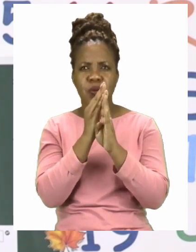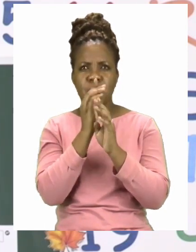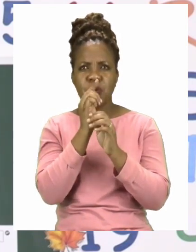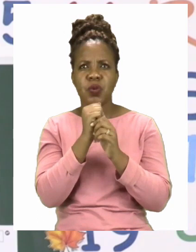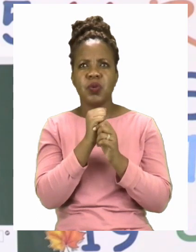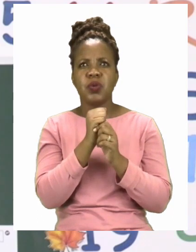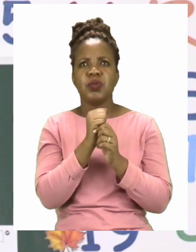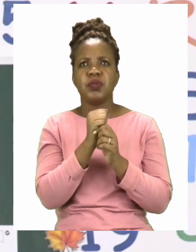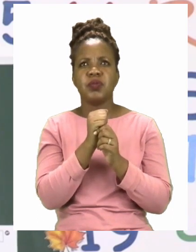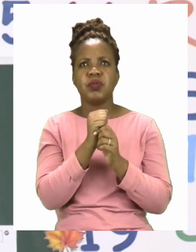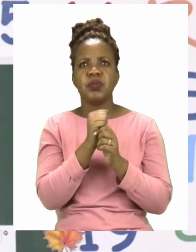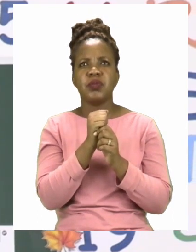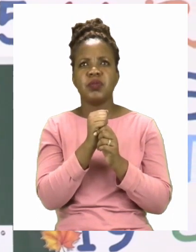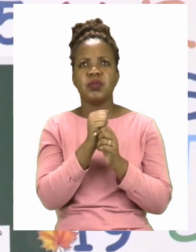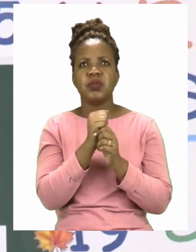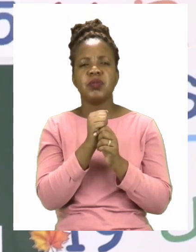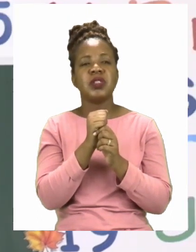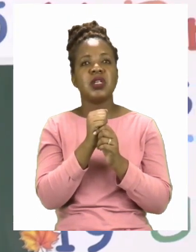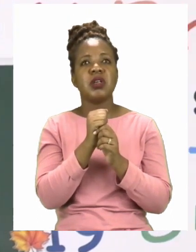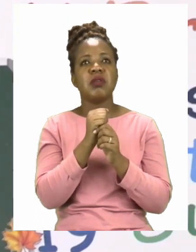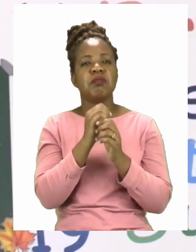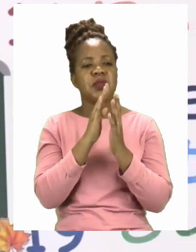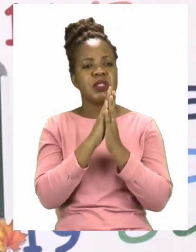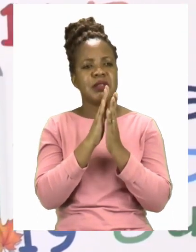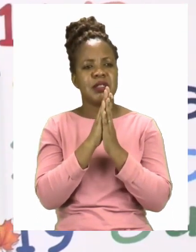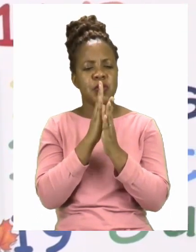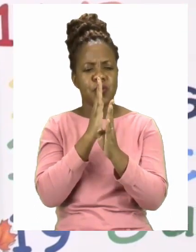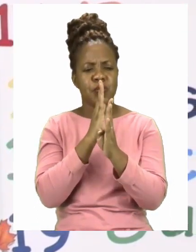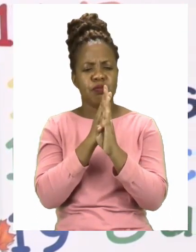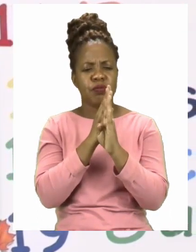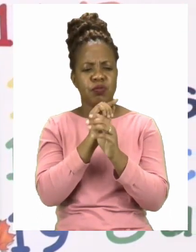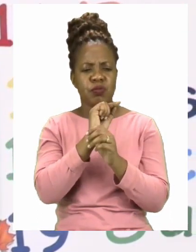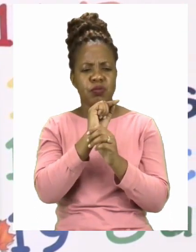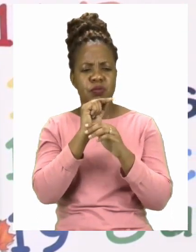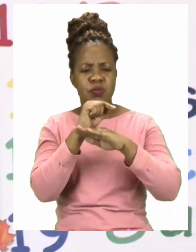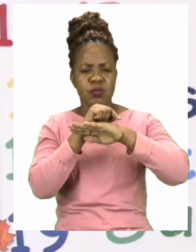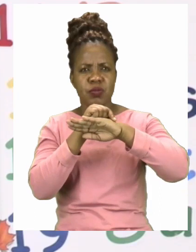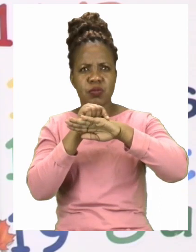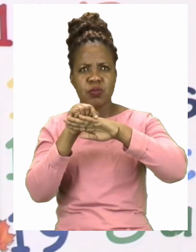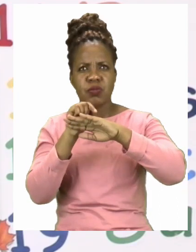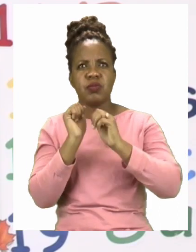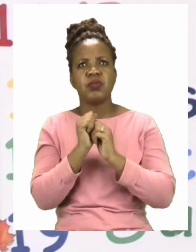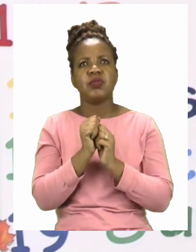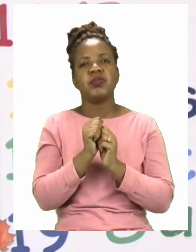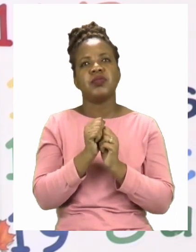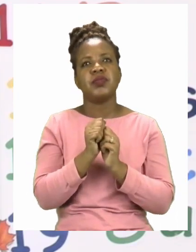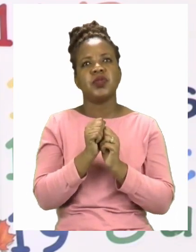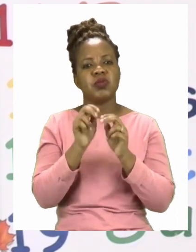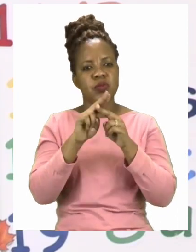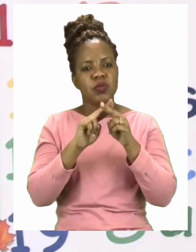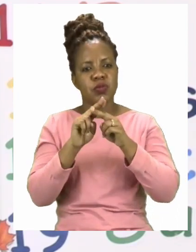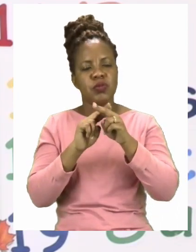straight lines, you make them as straight as possible. You can actually use a ruler if you